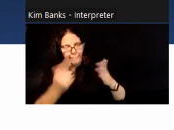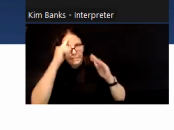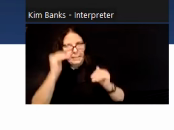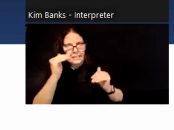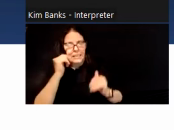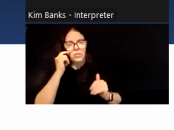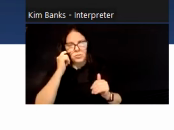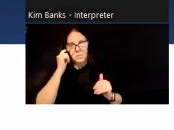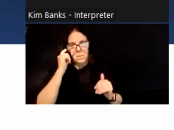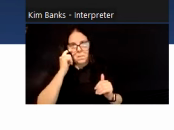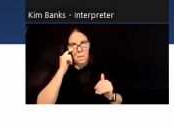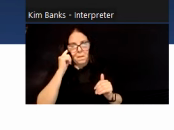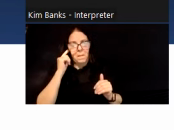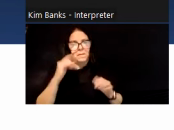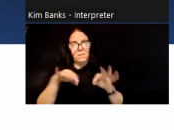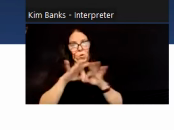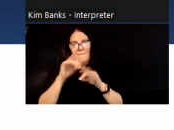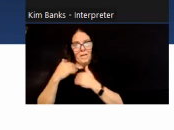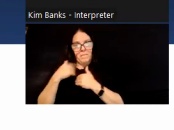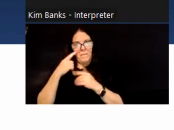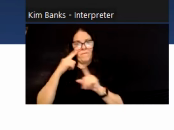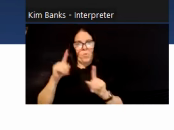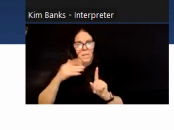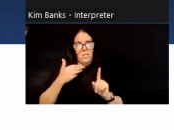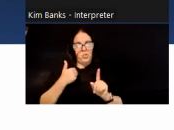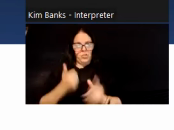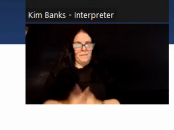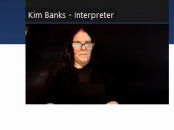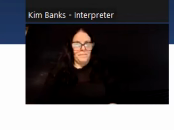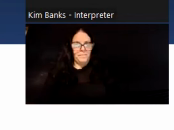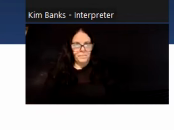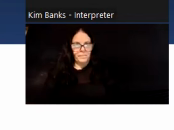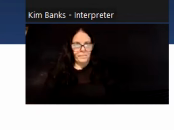and is really important for our accountability to the ministry.